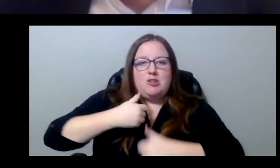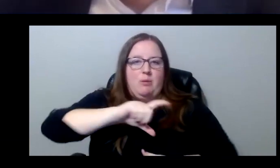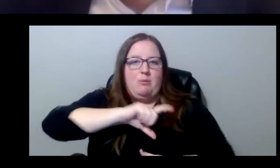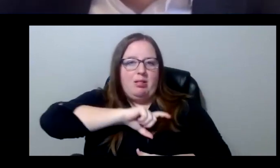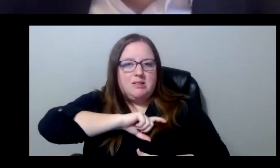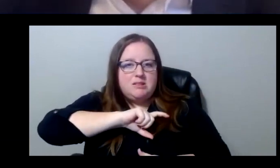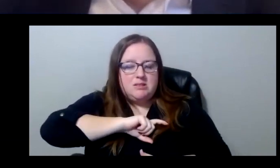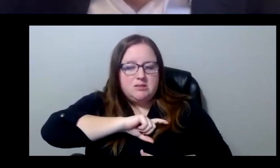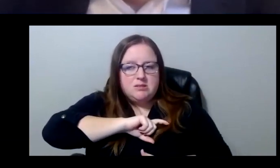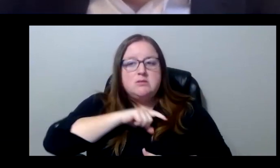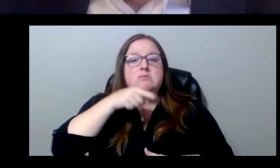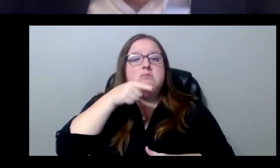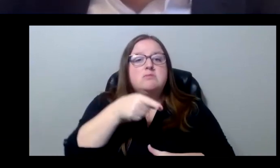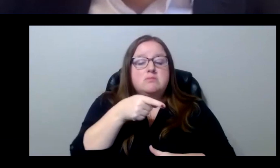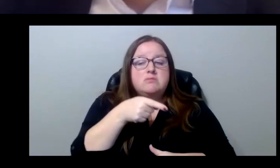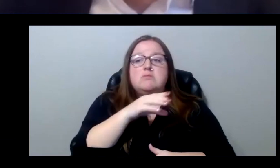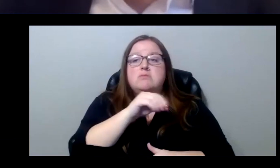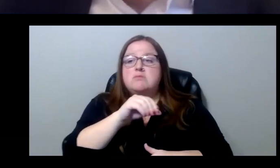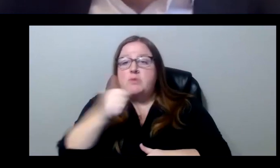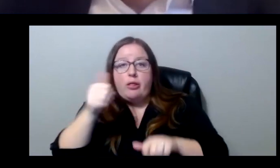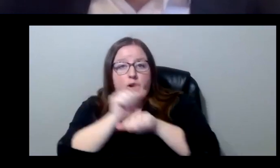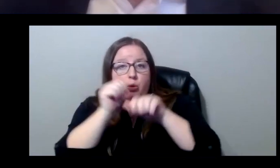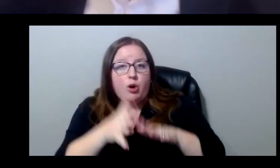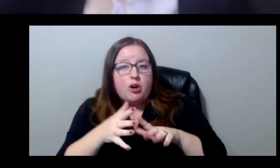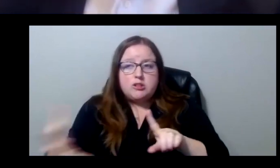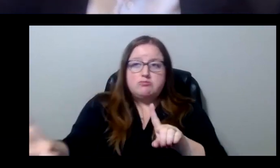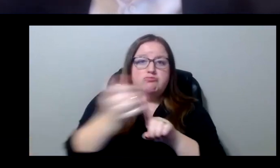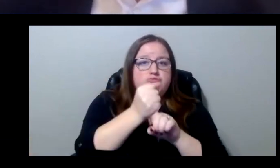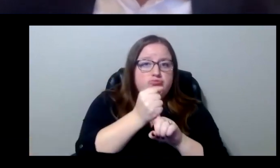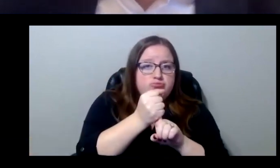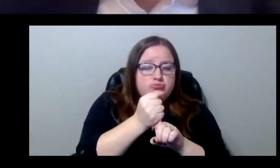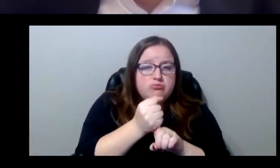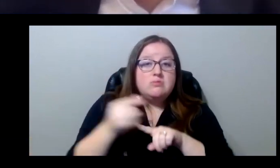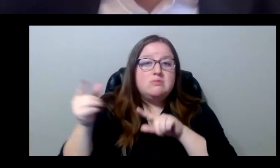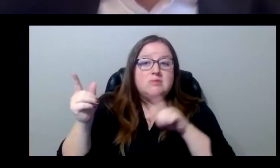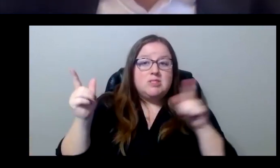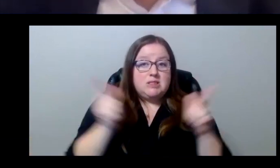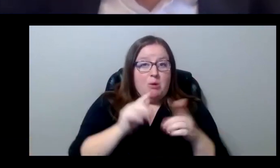April. It spread in mid to late May,